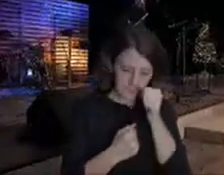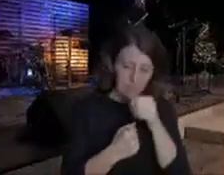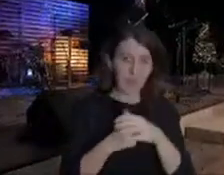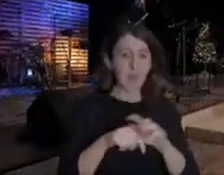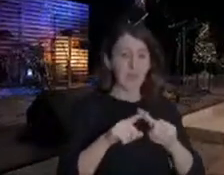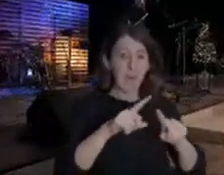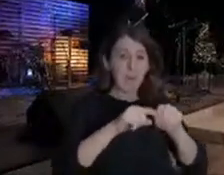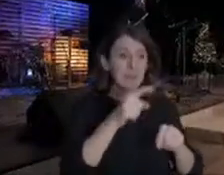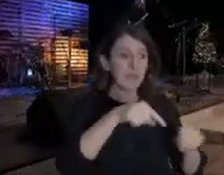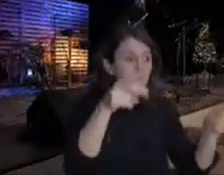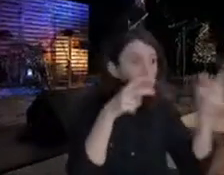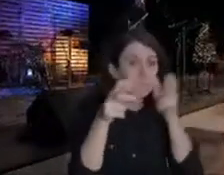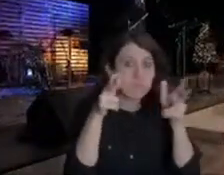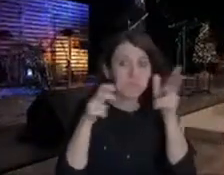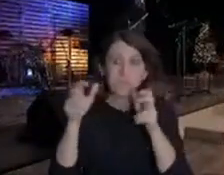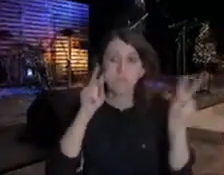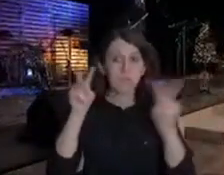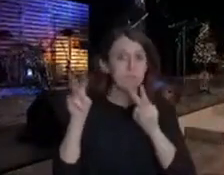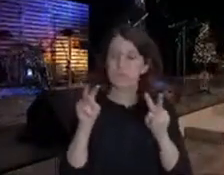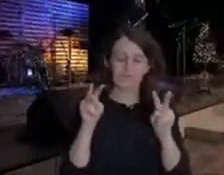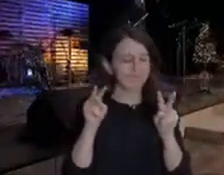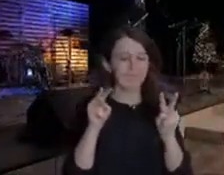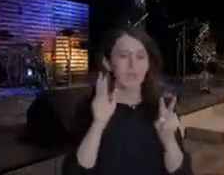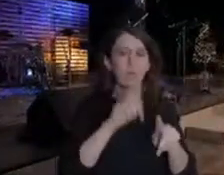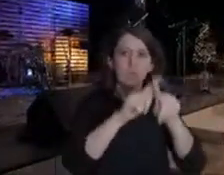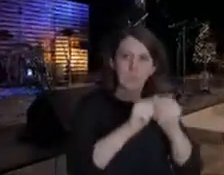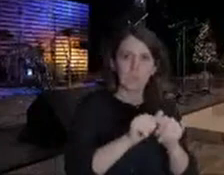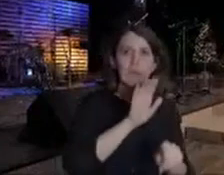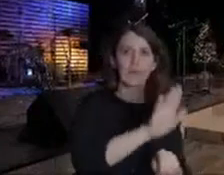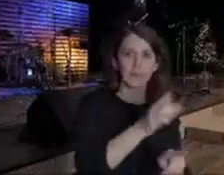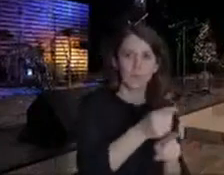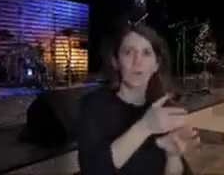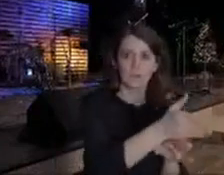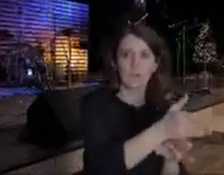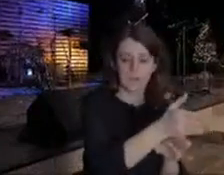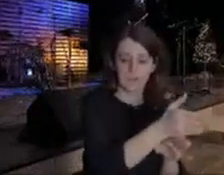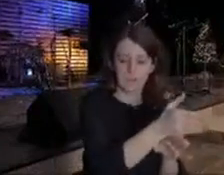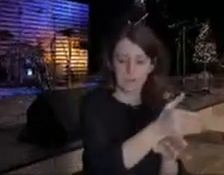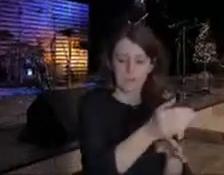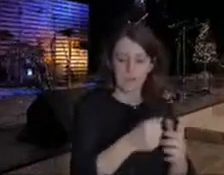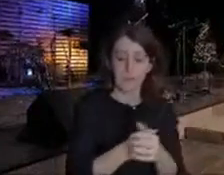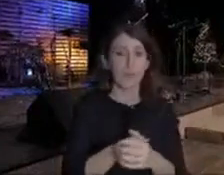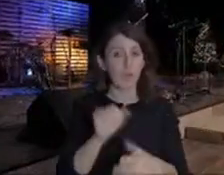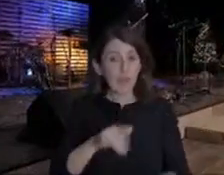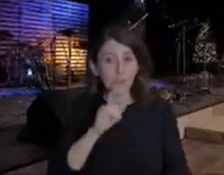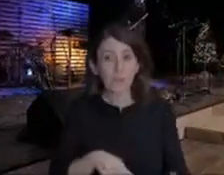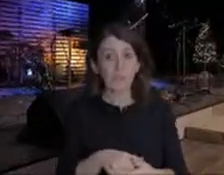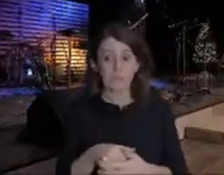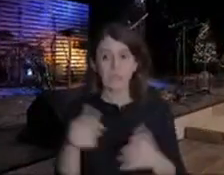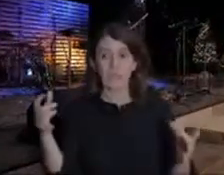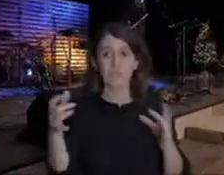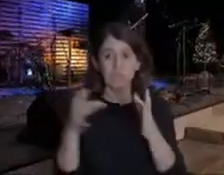So we ask this question. Do we see this in Jesus? Is Jesus one who sees the heart